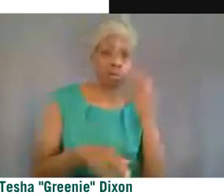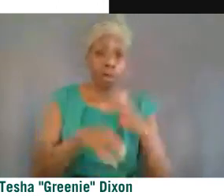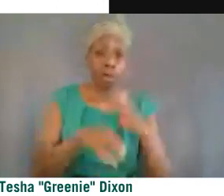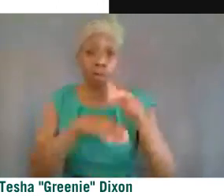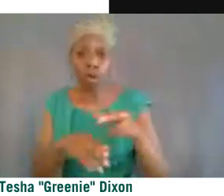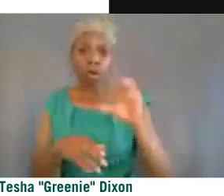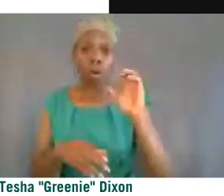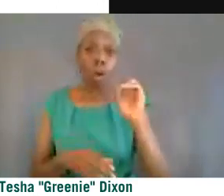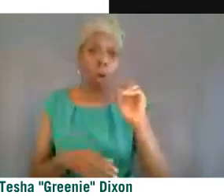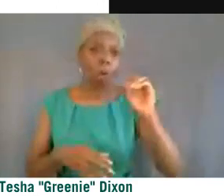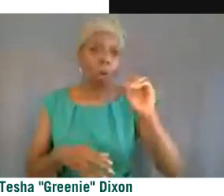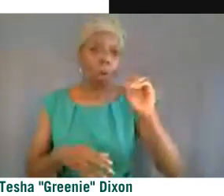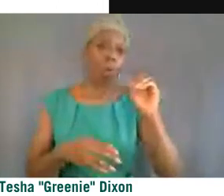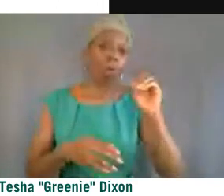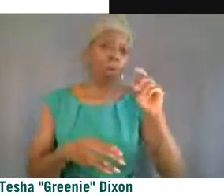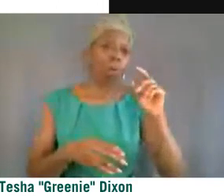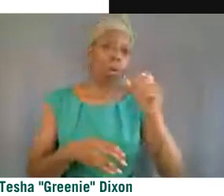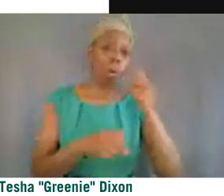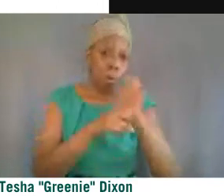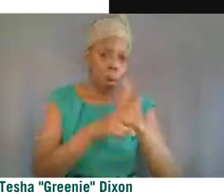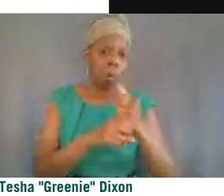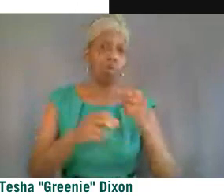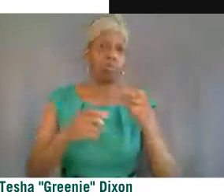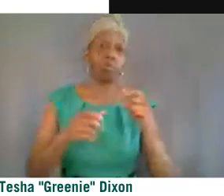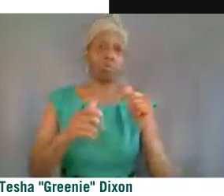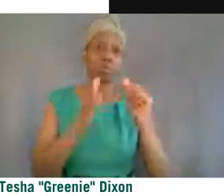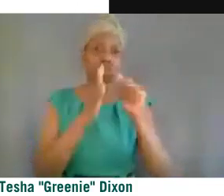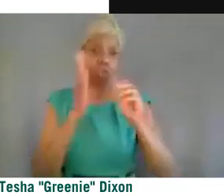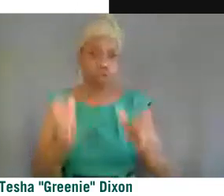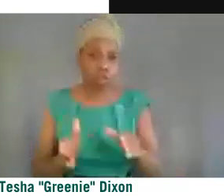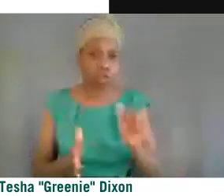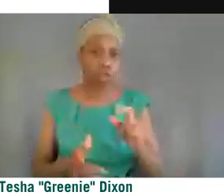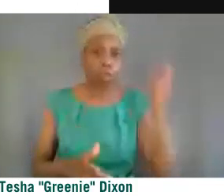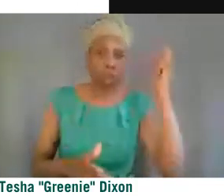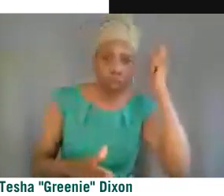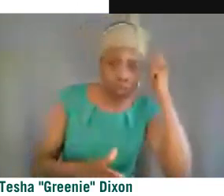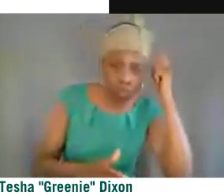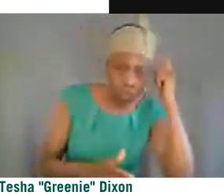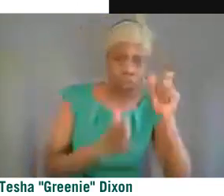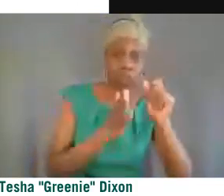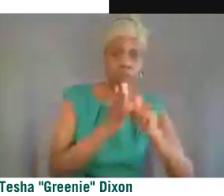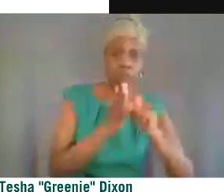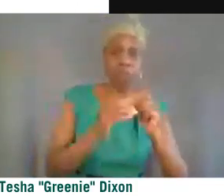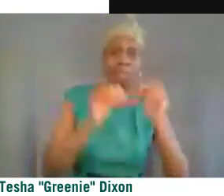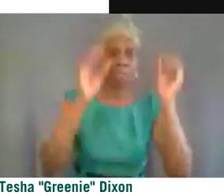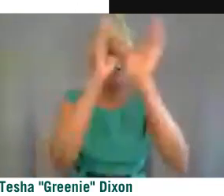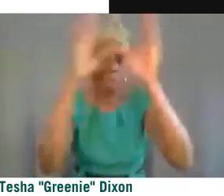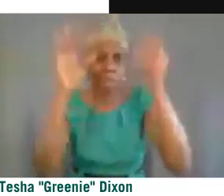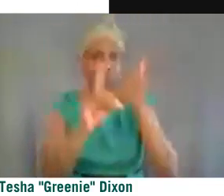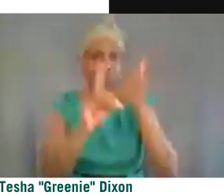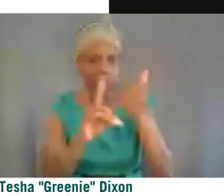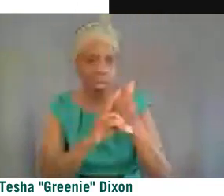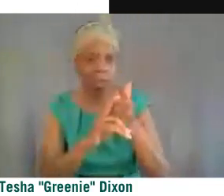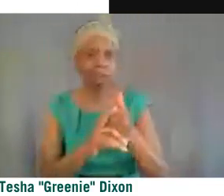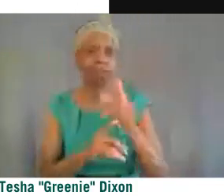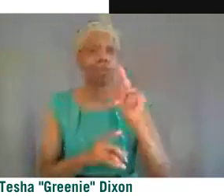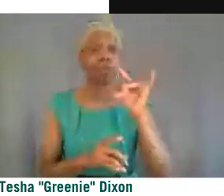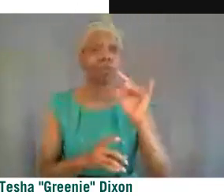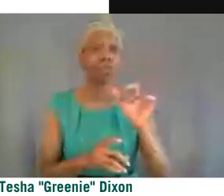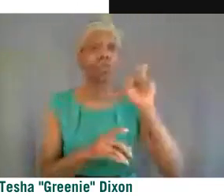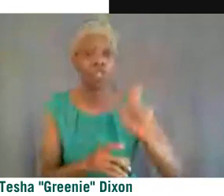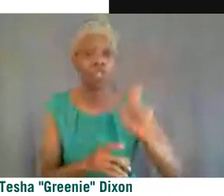neurosurgeon. But the concept still comes that the tools should be that which improves